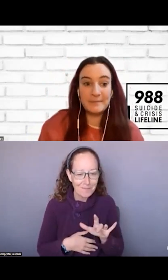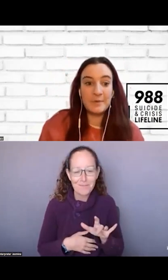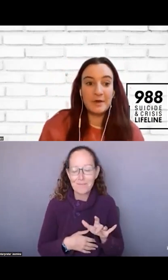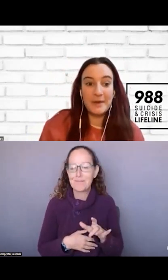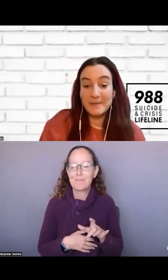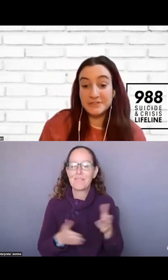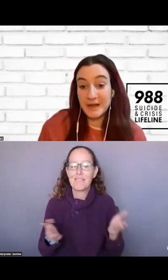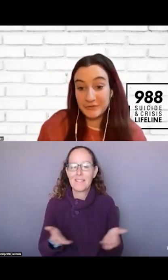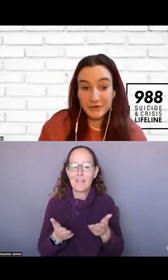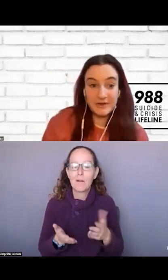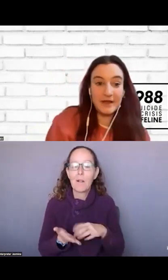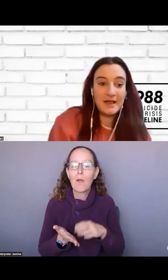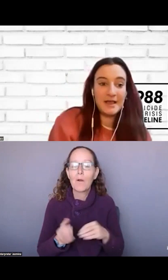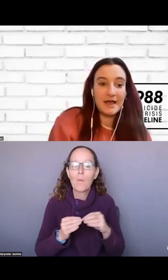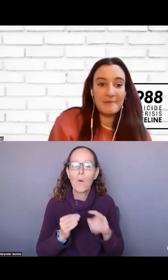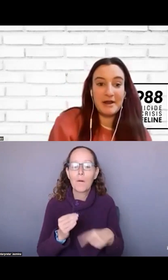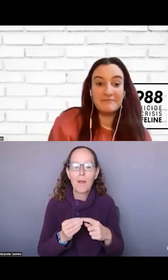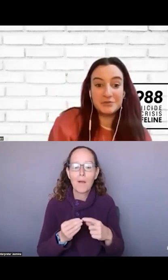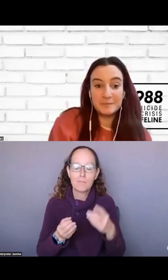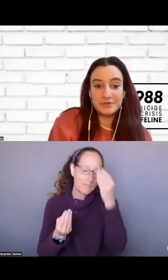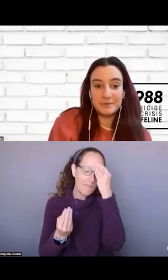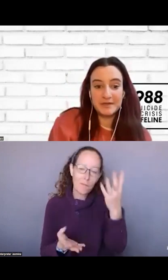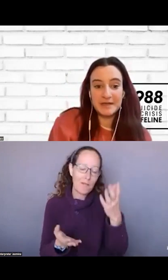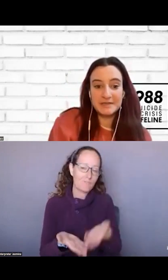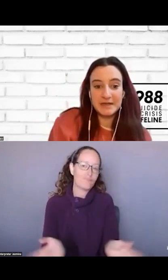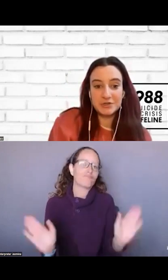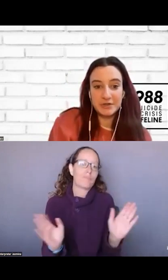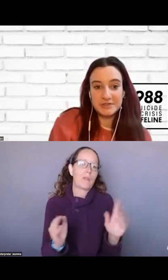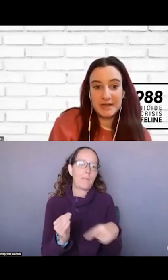little bit more about mental health trivia. And I'm super, super